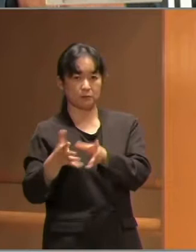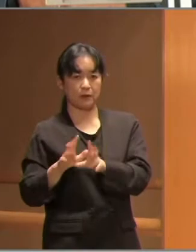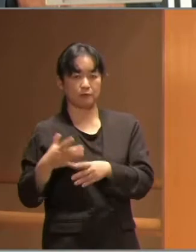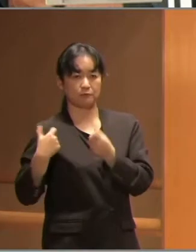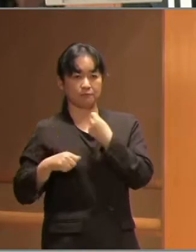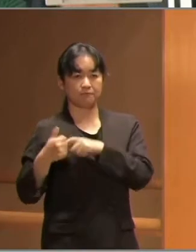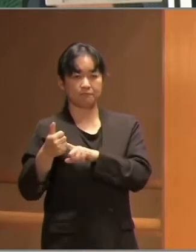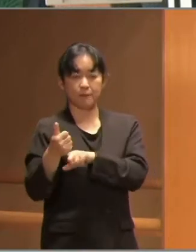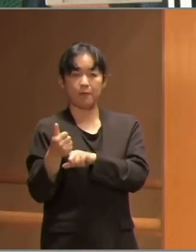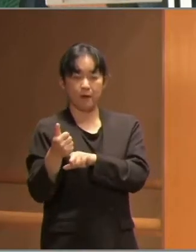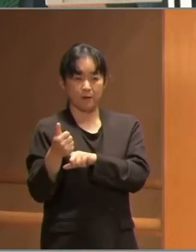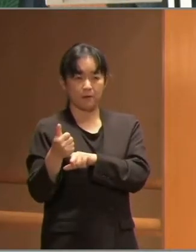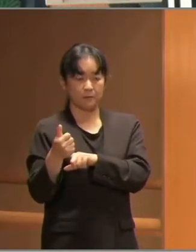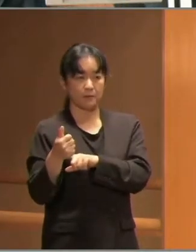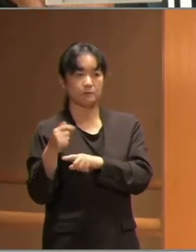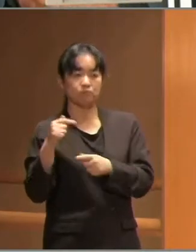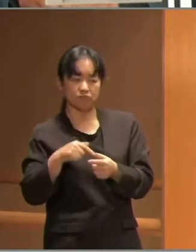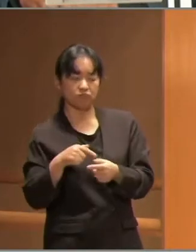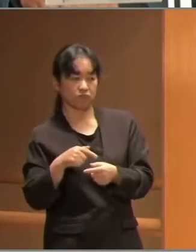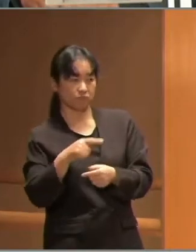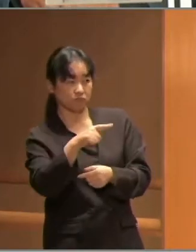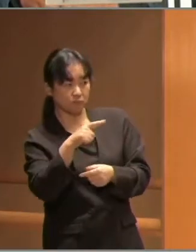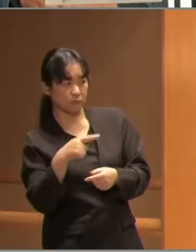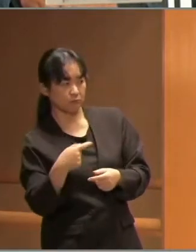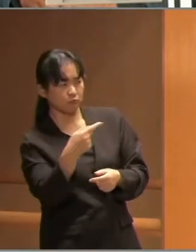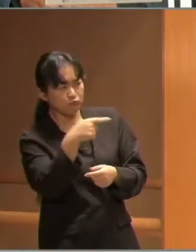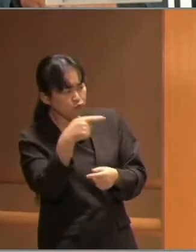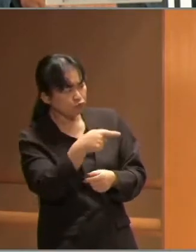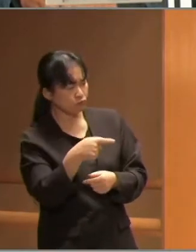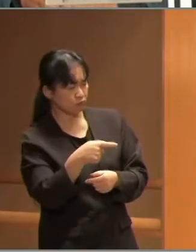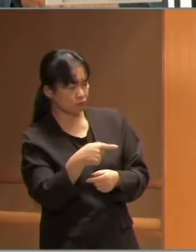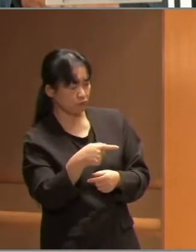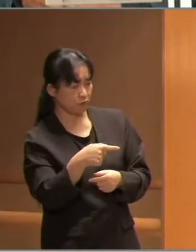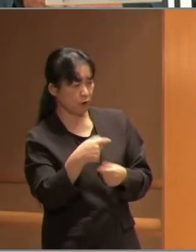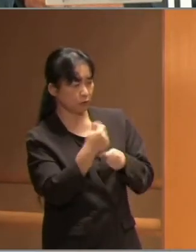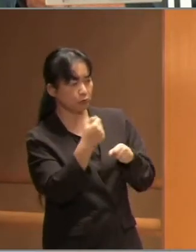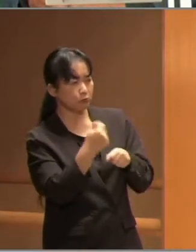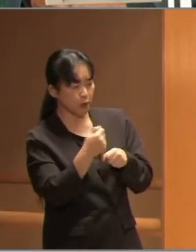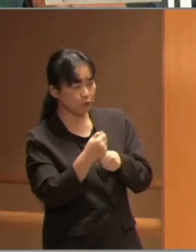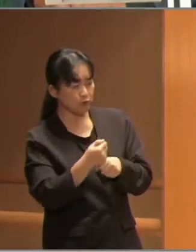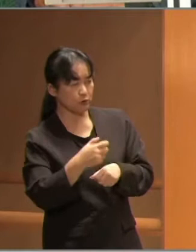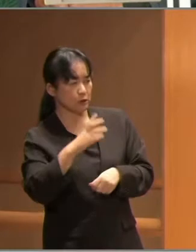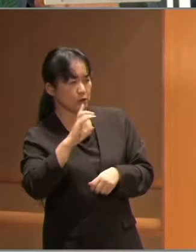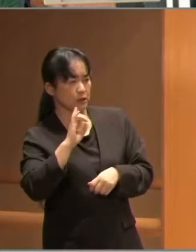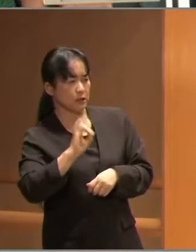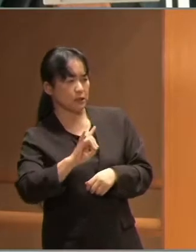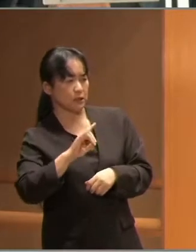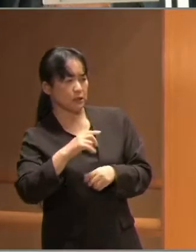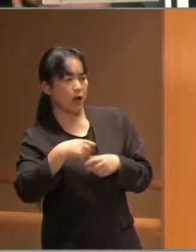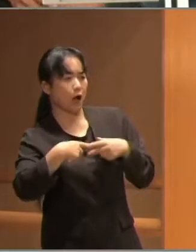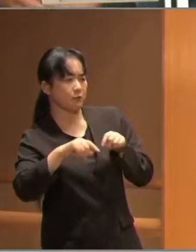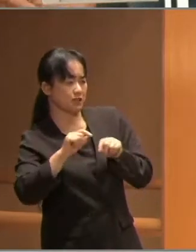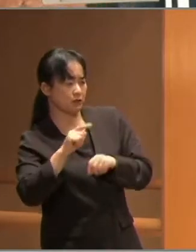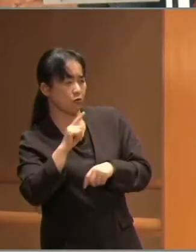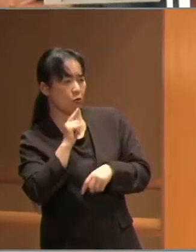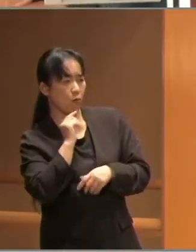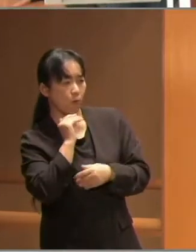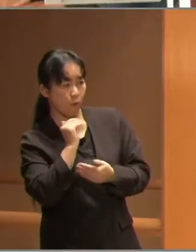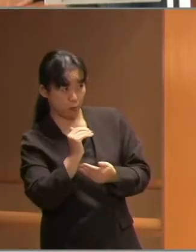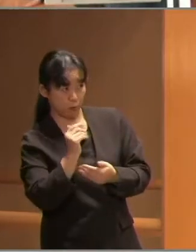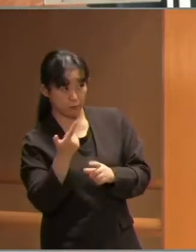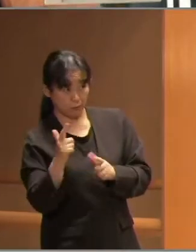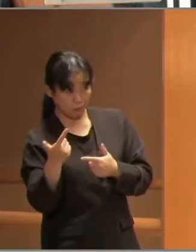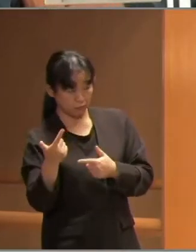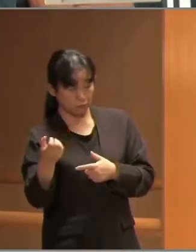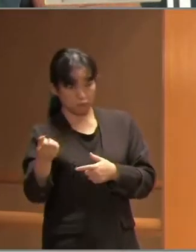told me, it seems like the word washi means the kigami that your father is making, Yasuo. My name is Yasuo, by the